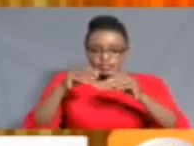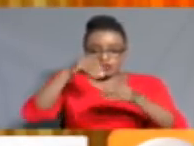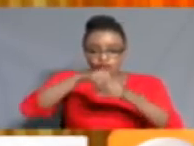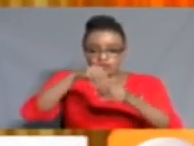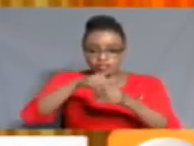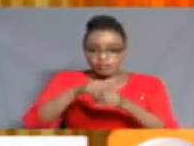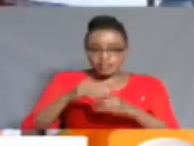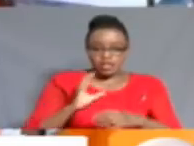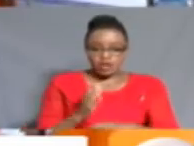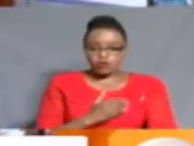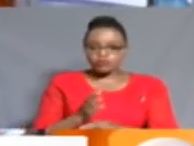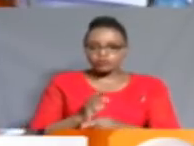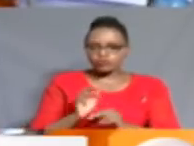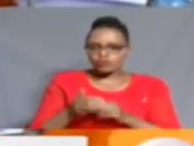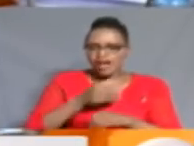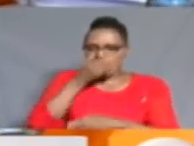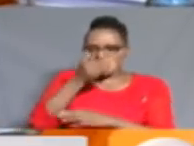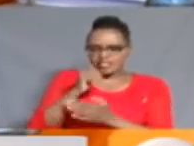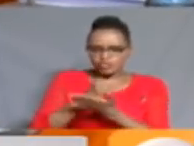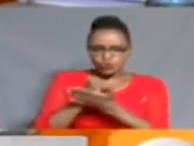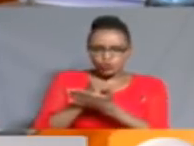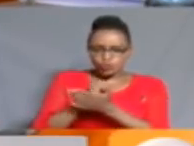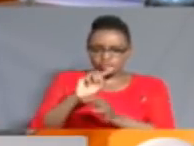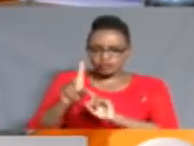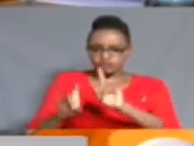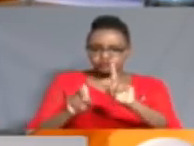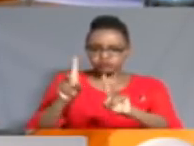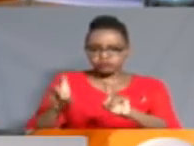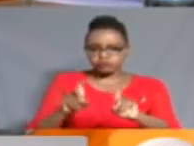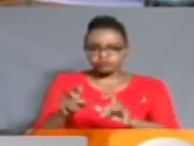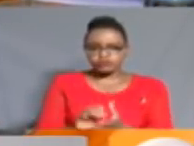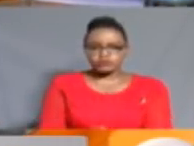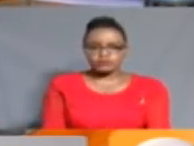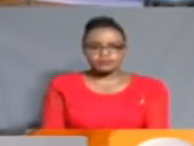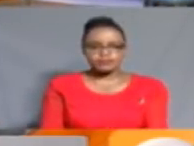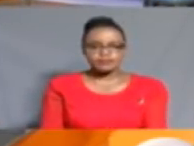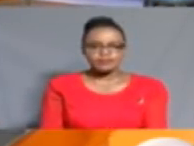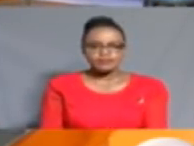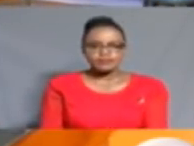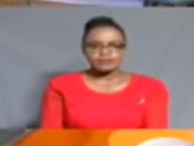to respond to audit queries. Stephen Letoo, Citizen TV, Nairobi.